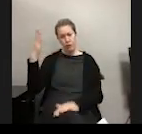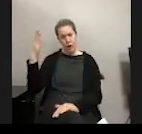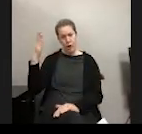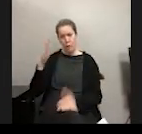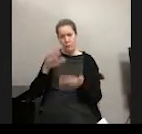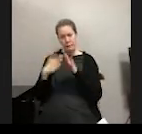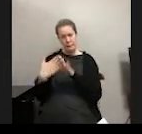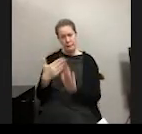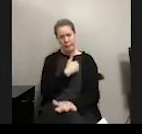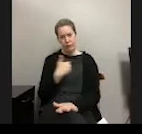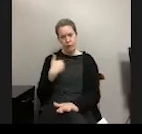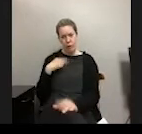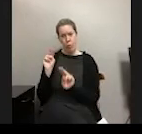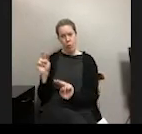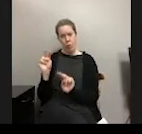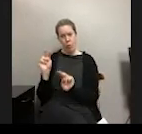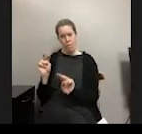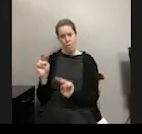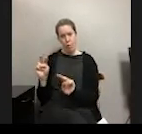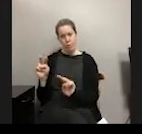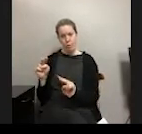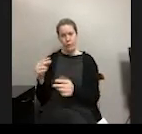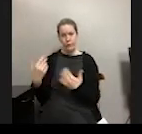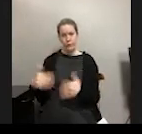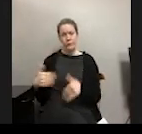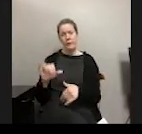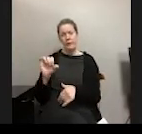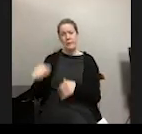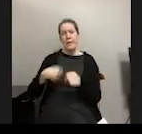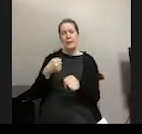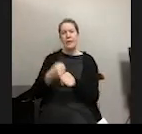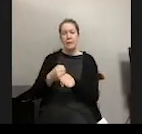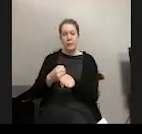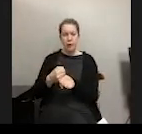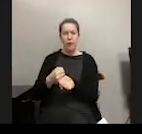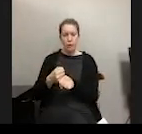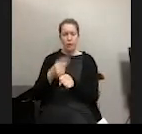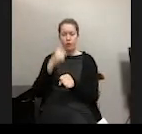with thanks for the 10-year public art strategy. Thank you for the comments as well.